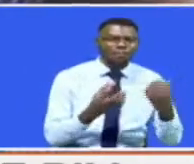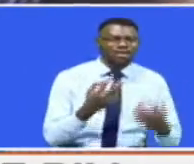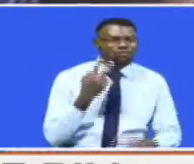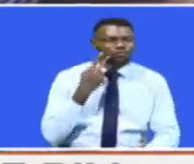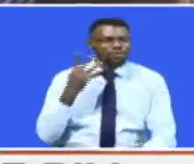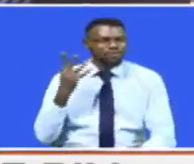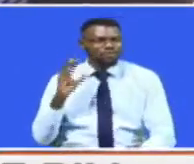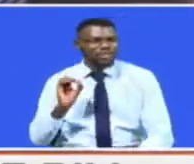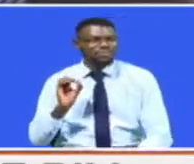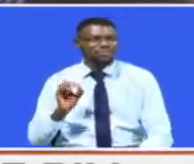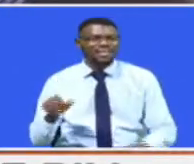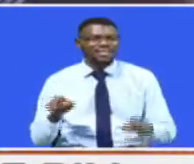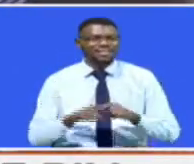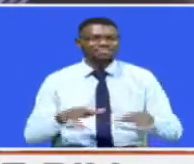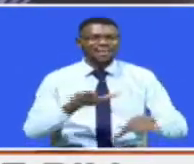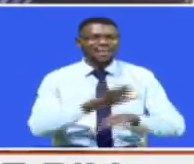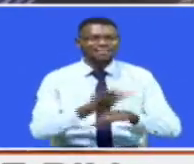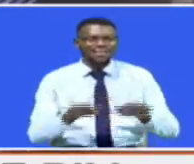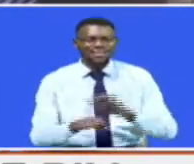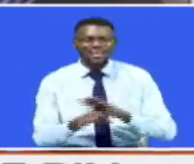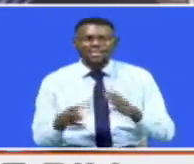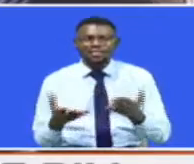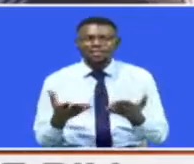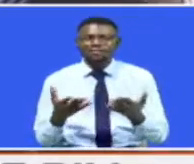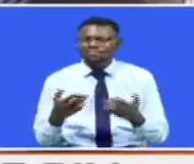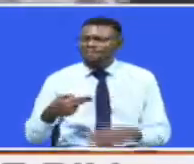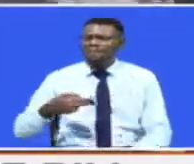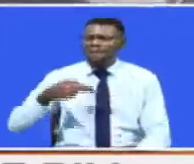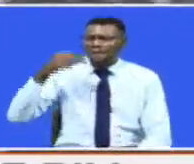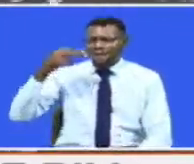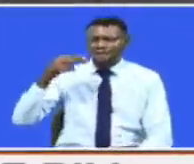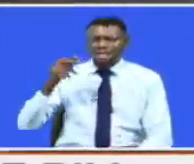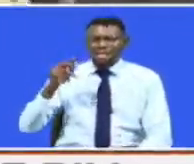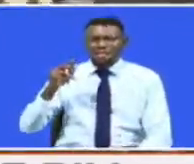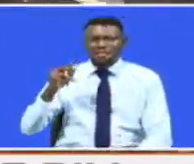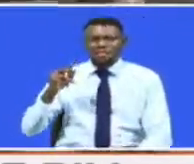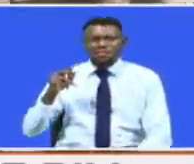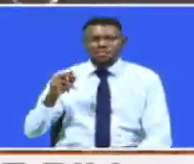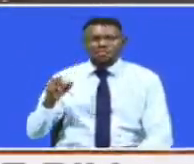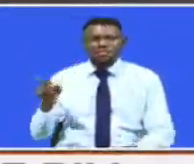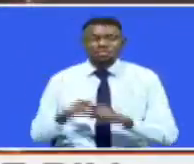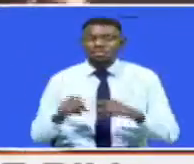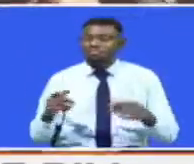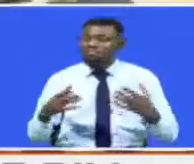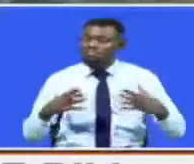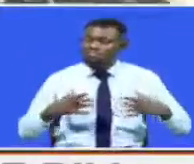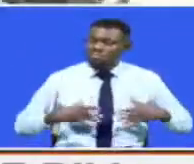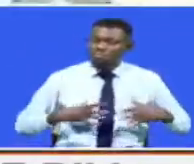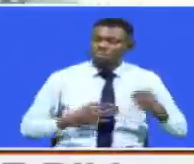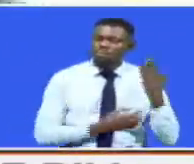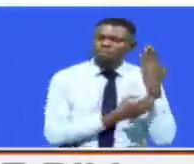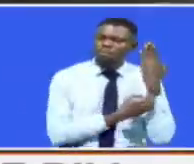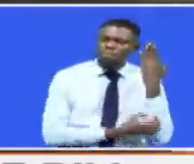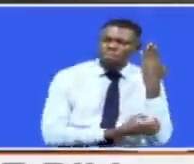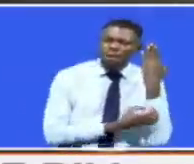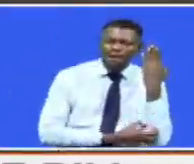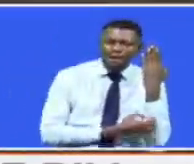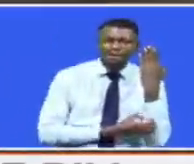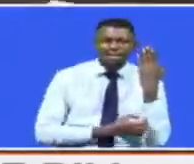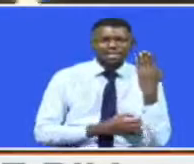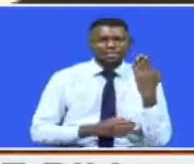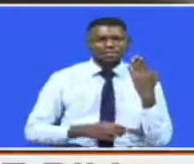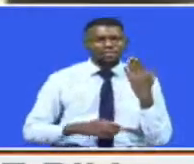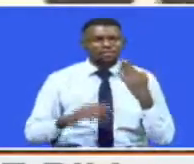shillings. Everything else price is high. The level of poverty here is so bad that if